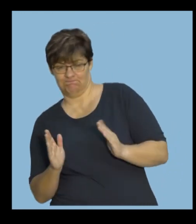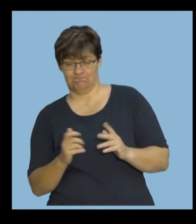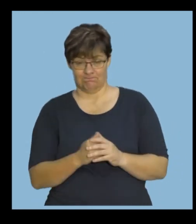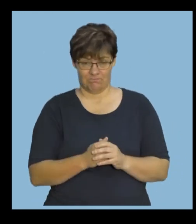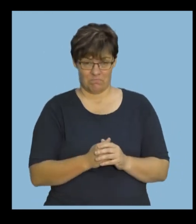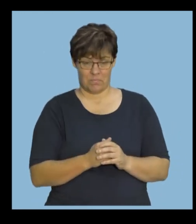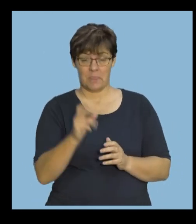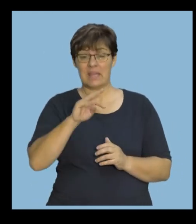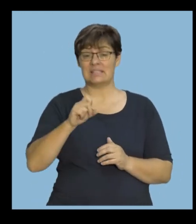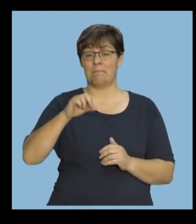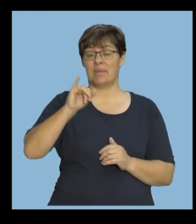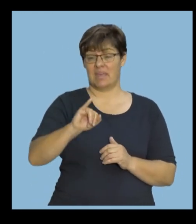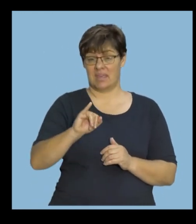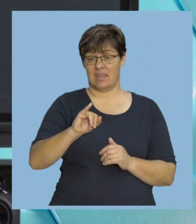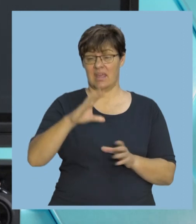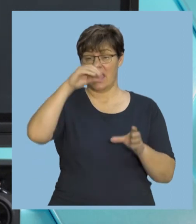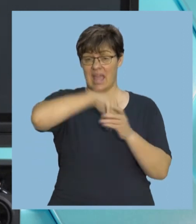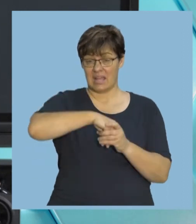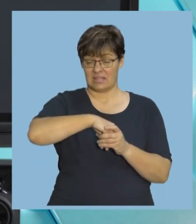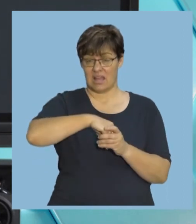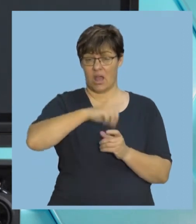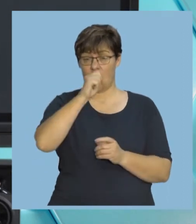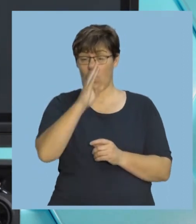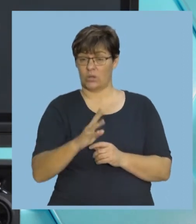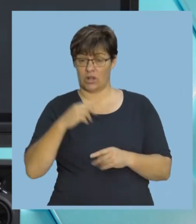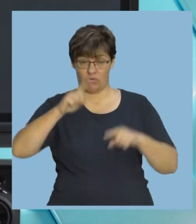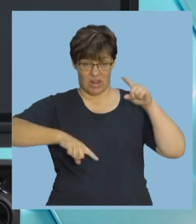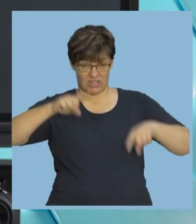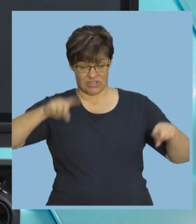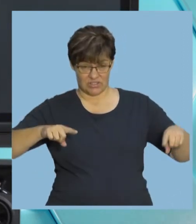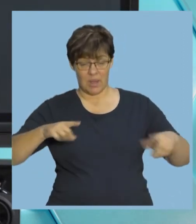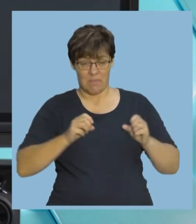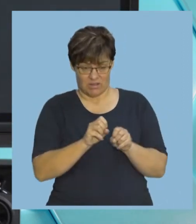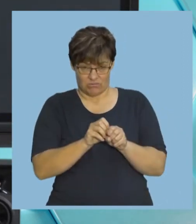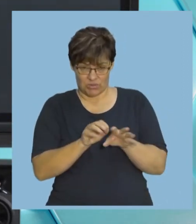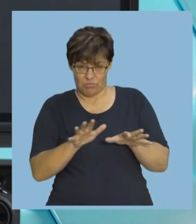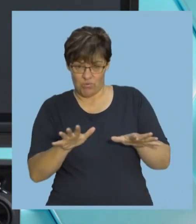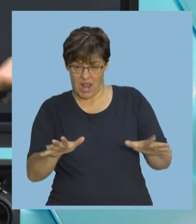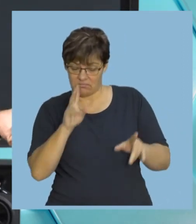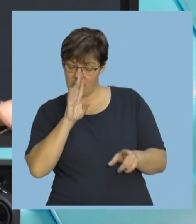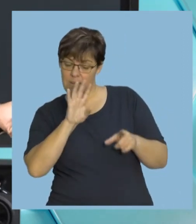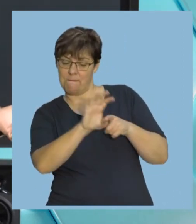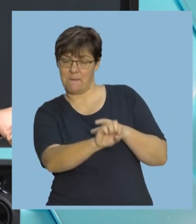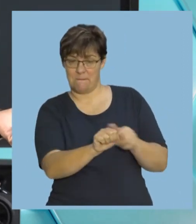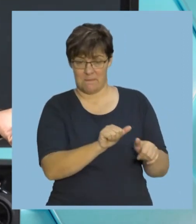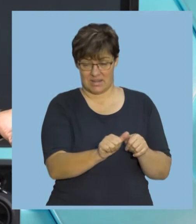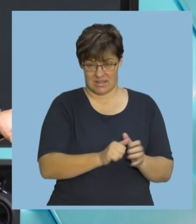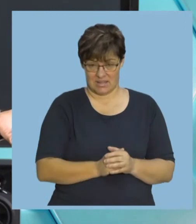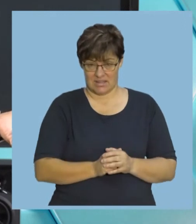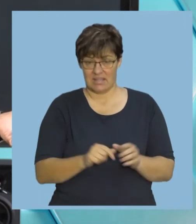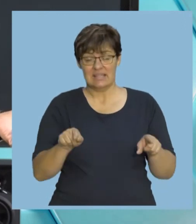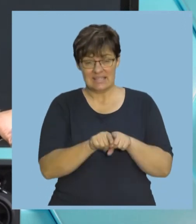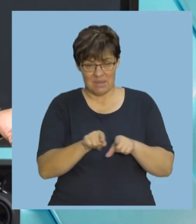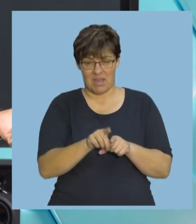to lower marks. So semi-interquartile range is a good measure of spread,